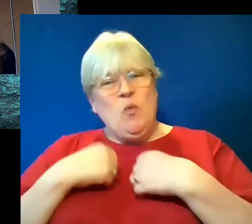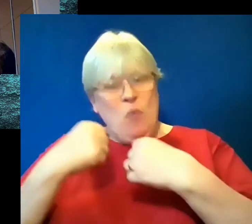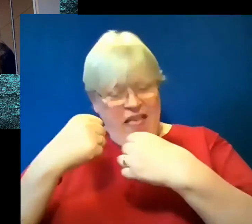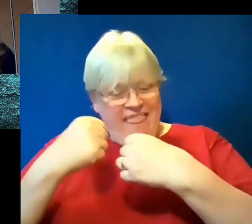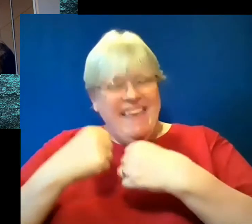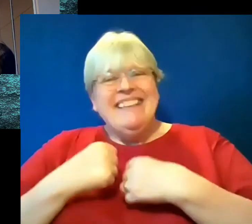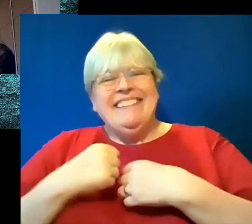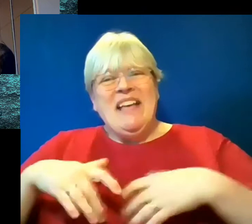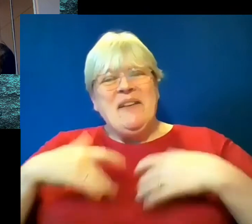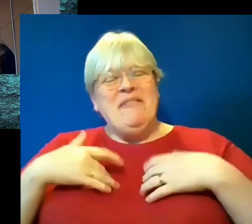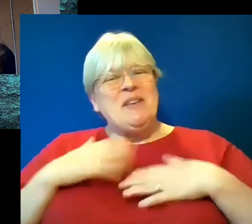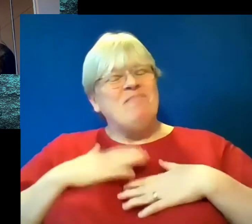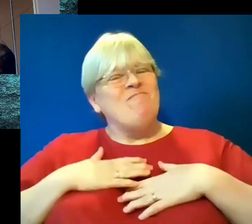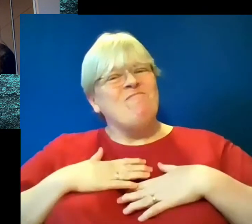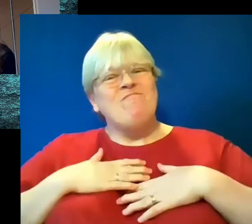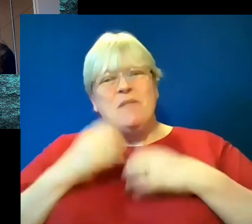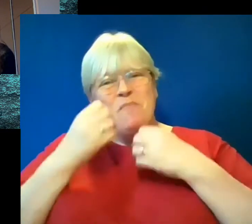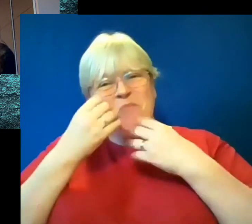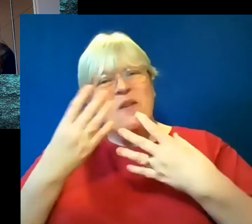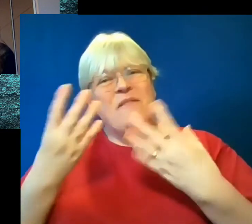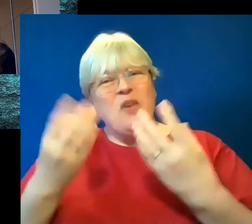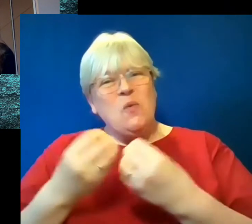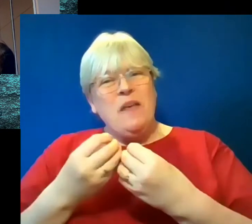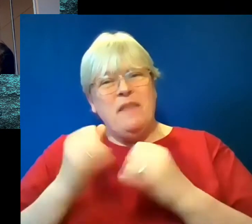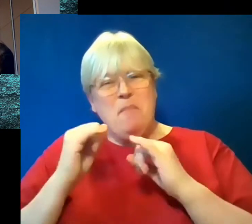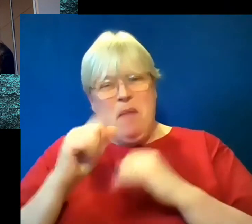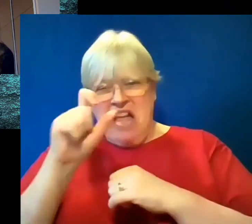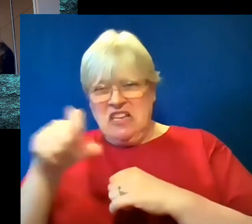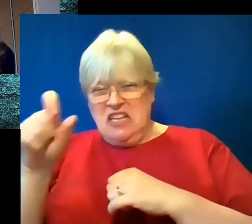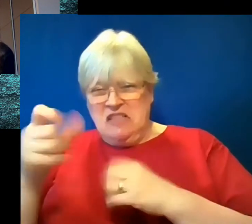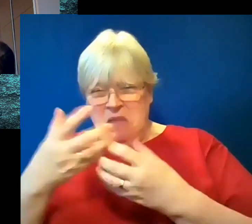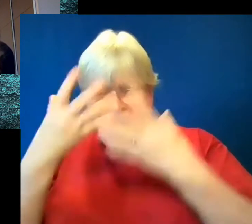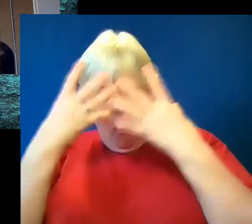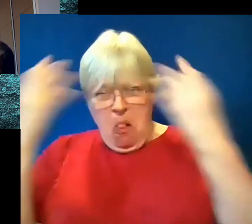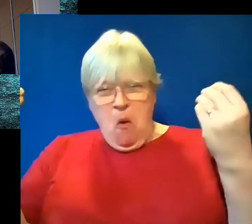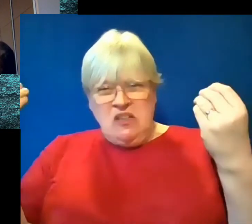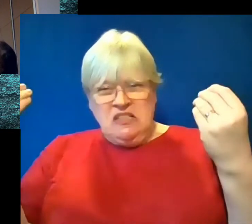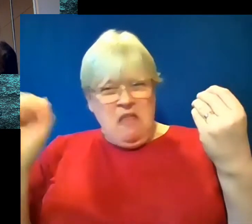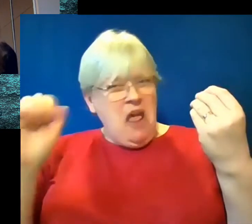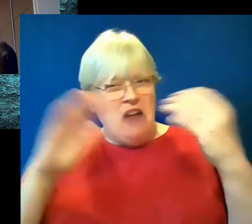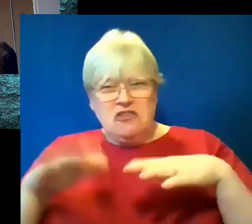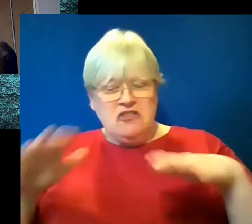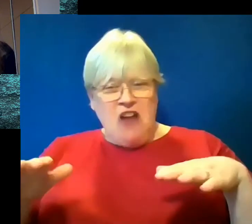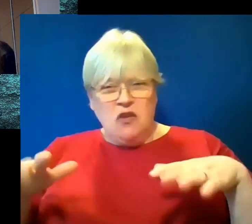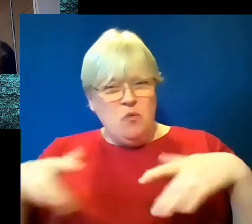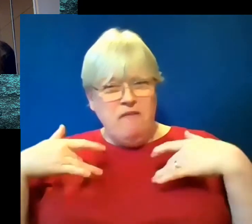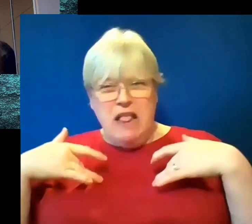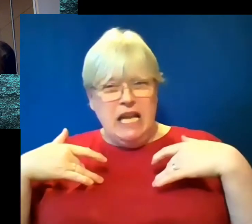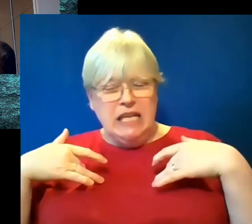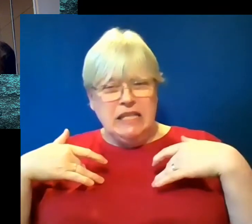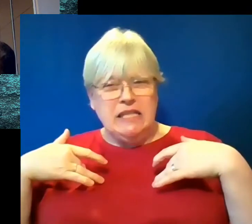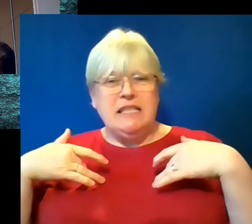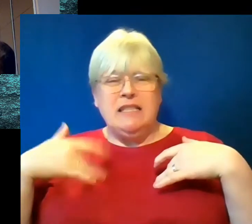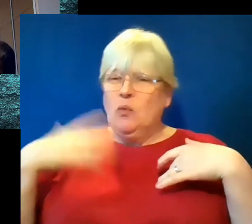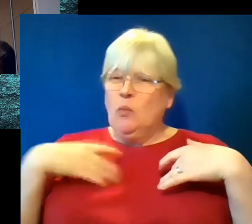sits beautifully against the baddies who've lost all that entirely from themselves. So do you want to kind of